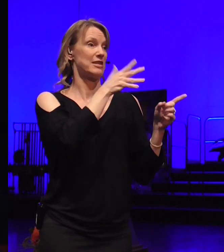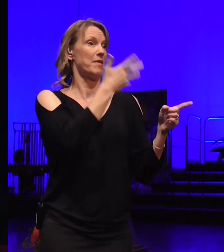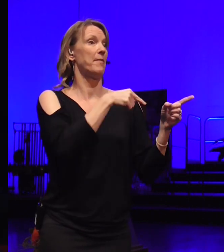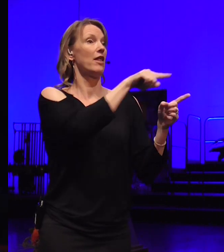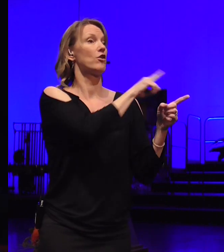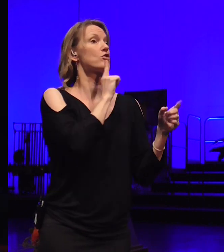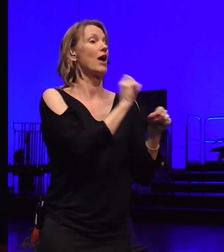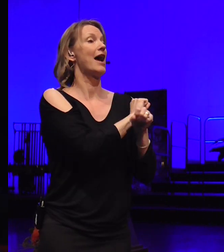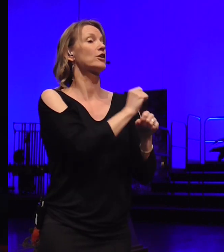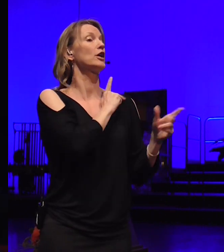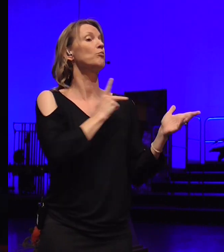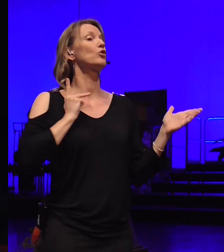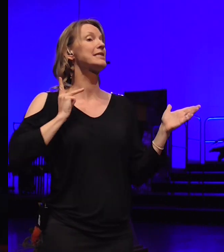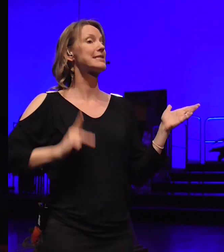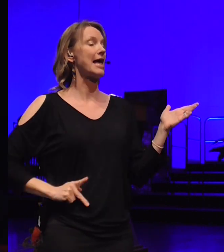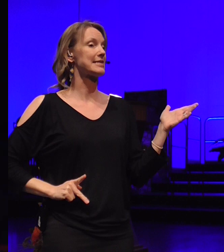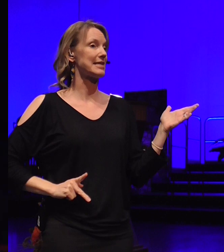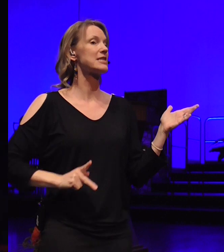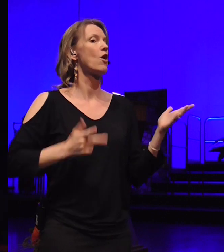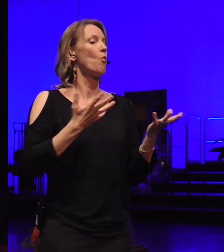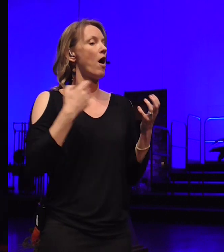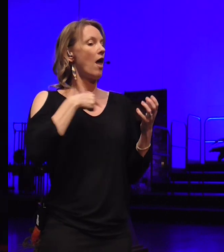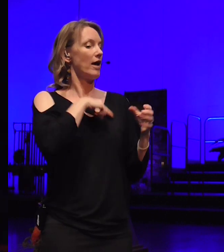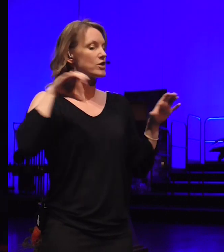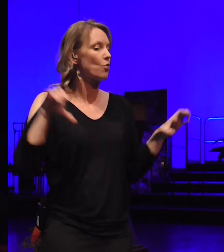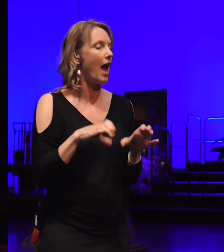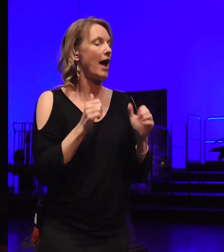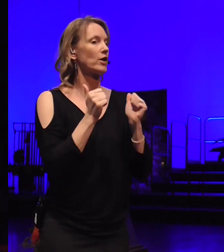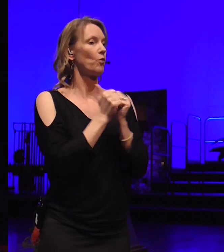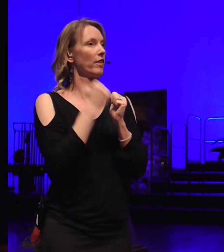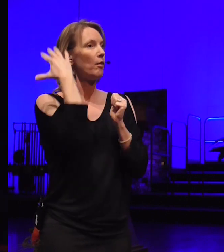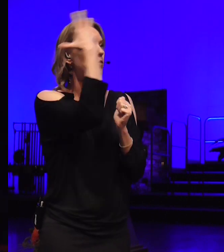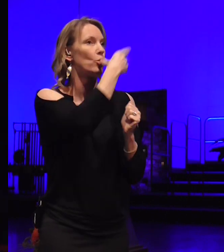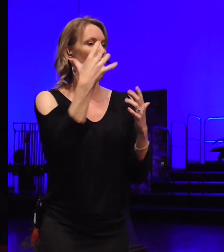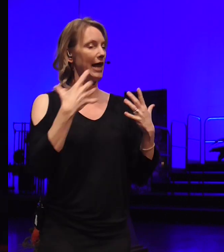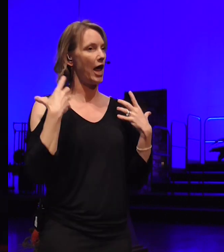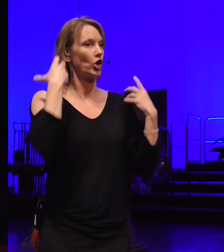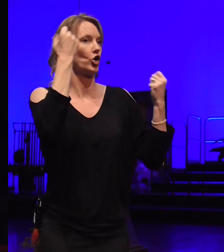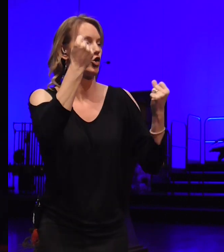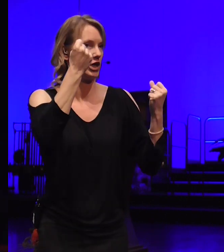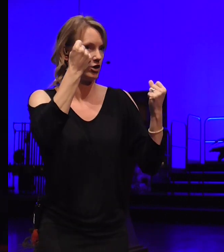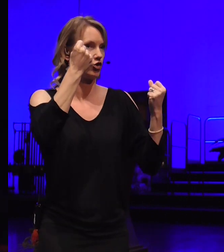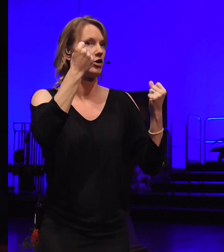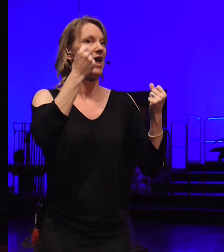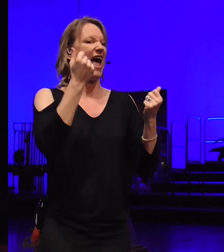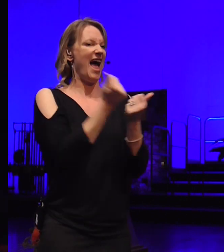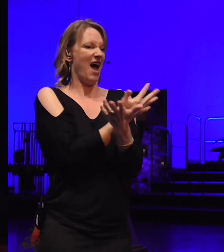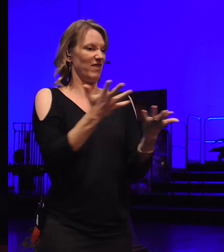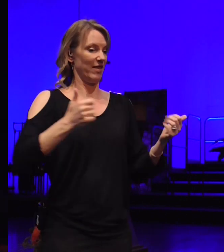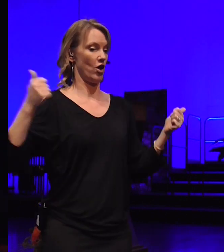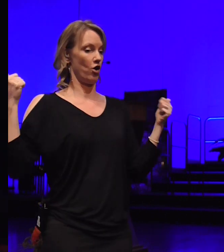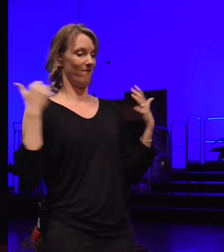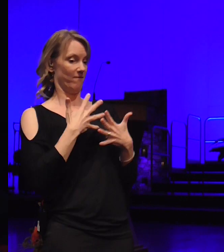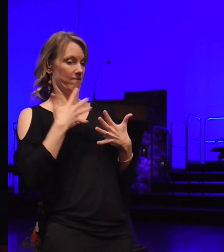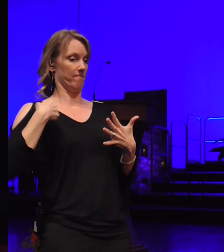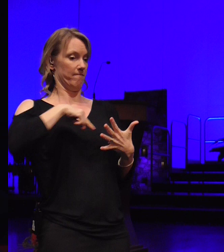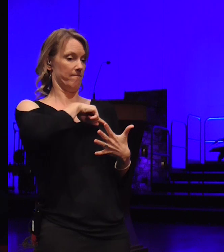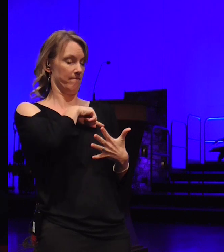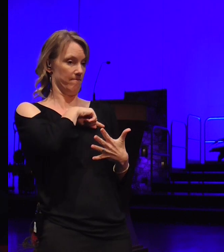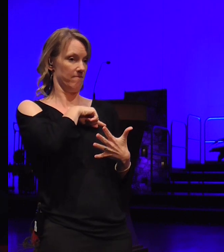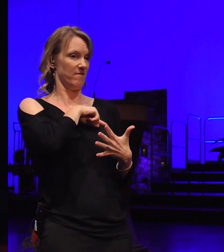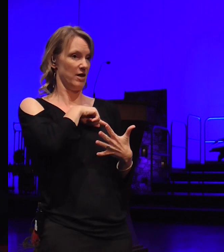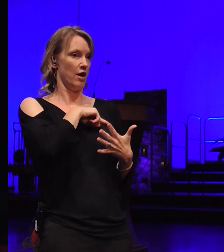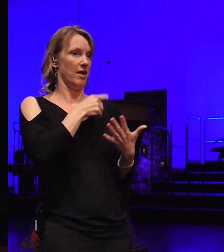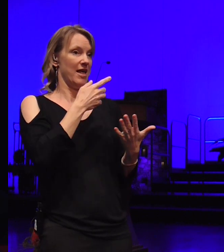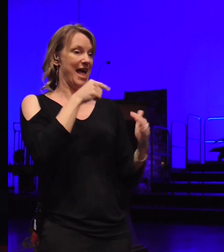only waiting to see us act just once with beauty and courage. Perhaps everything that frightens us is,